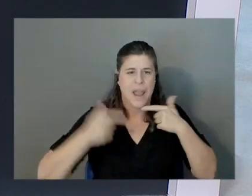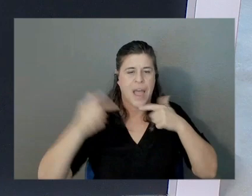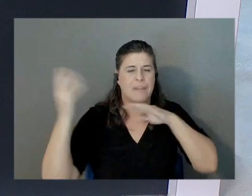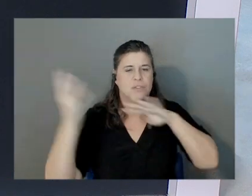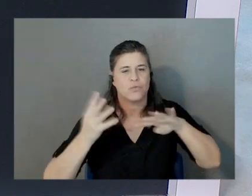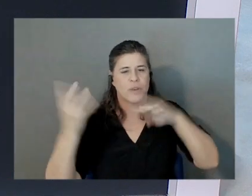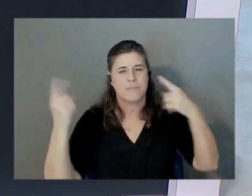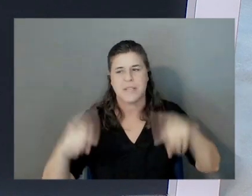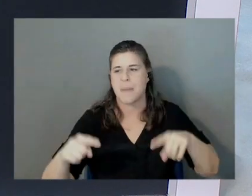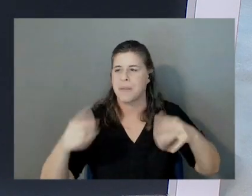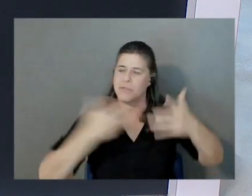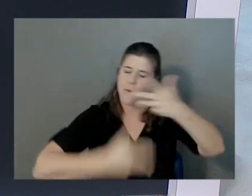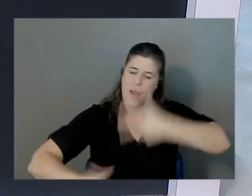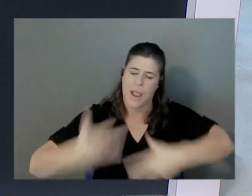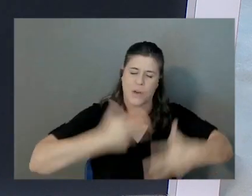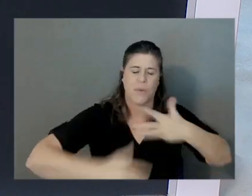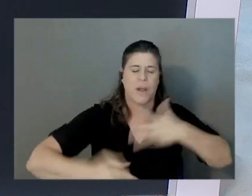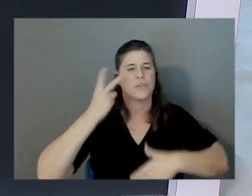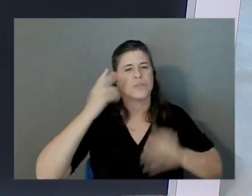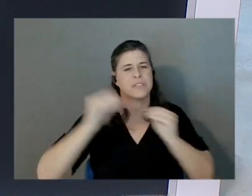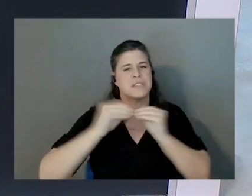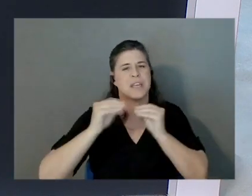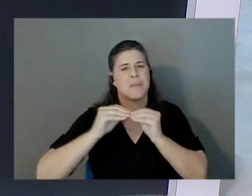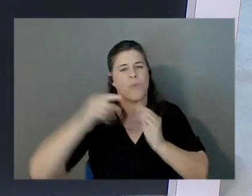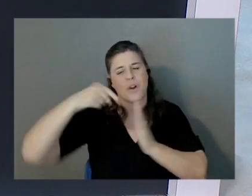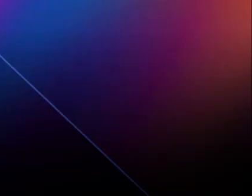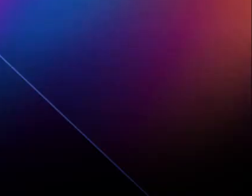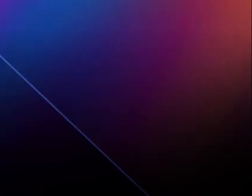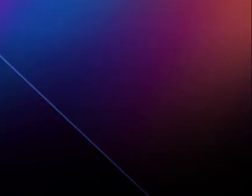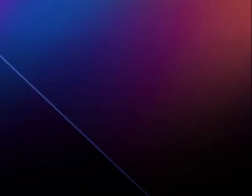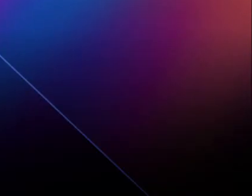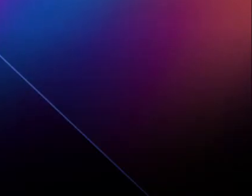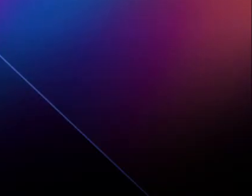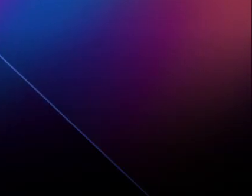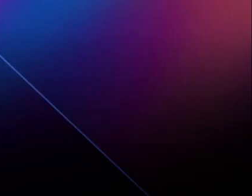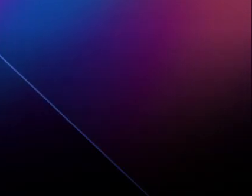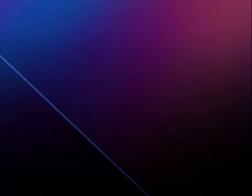and you'll see more deep dives of more services. So see you.